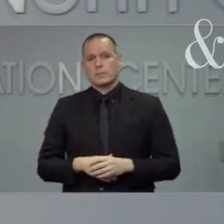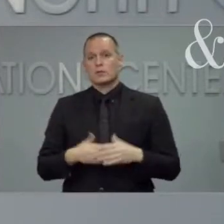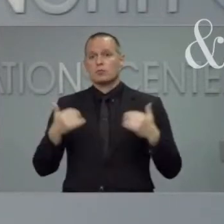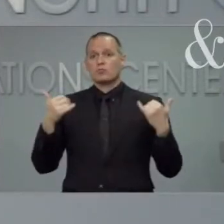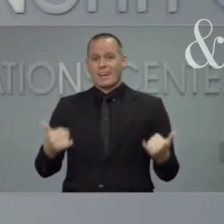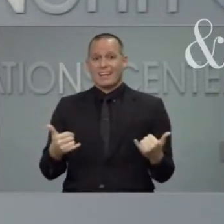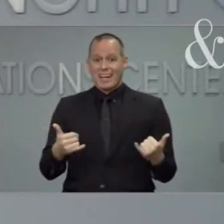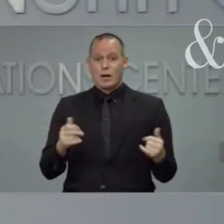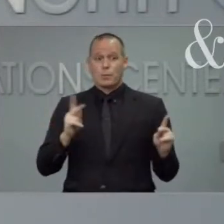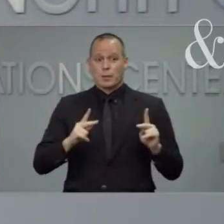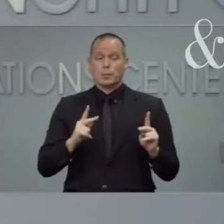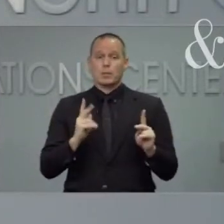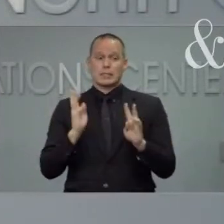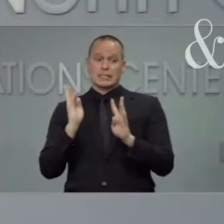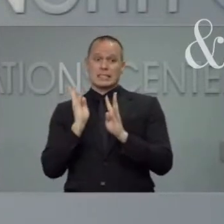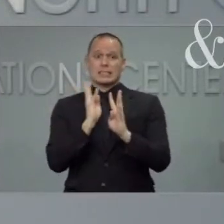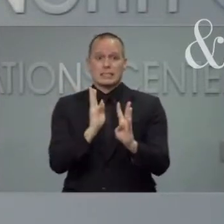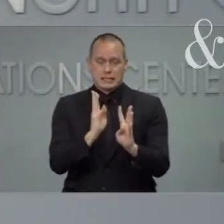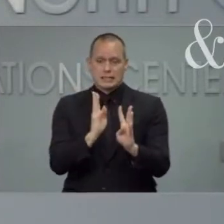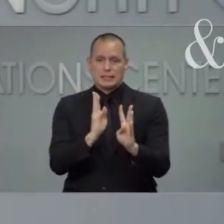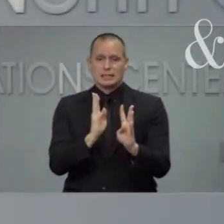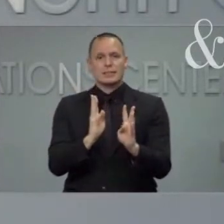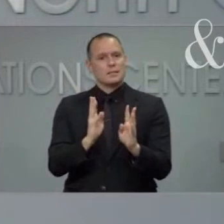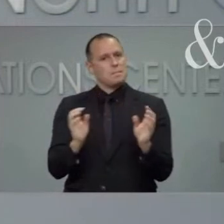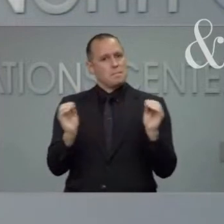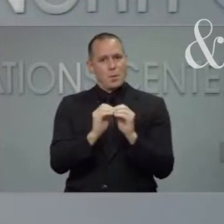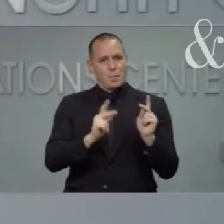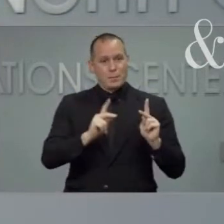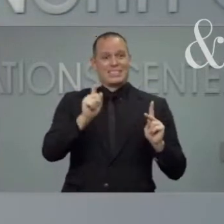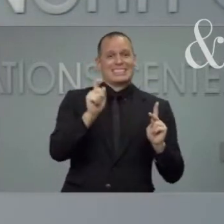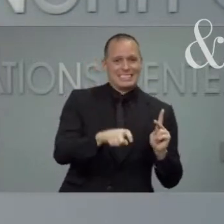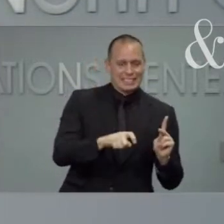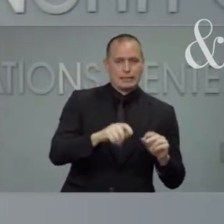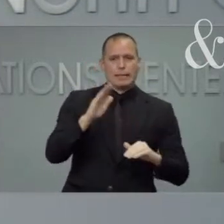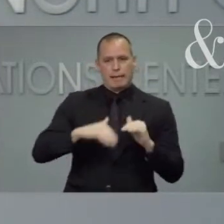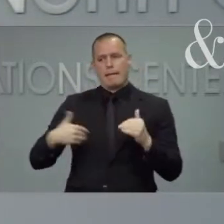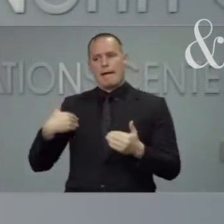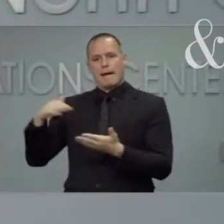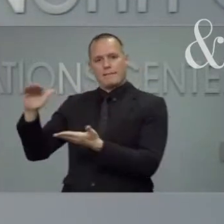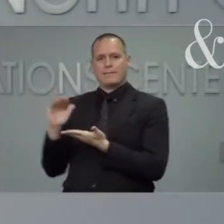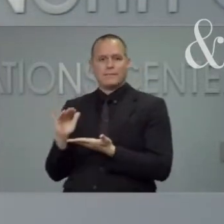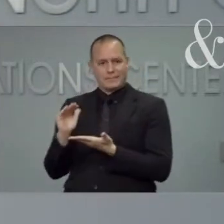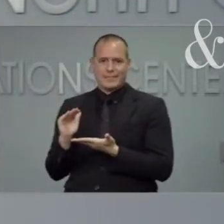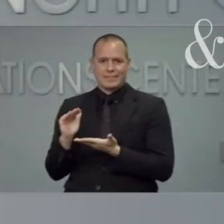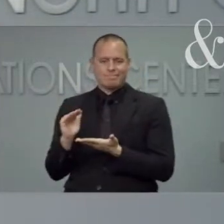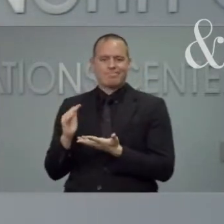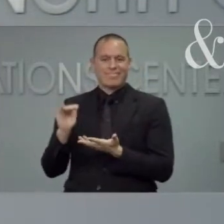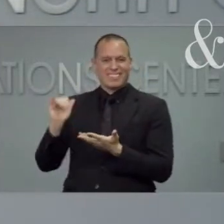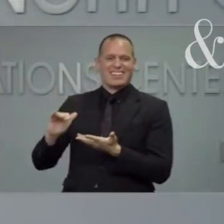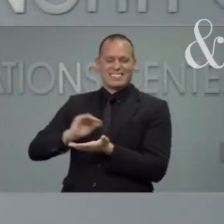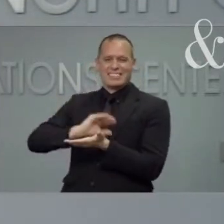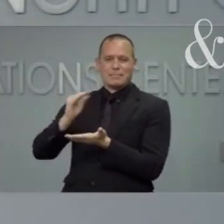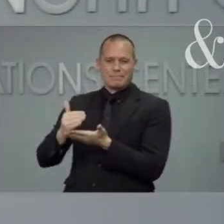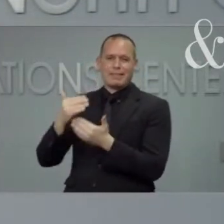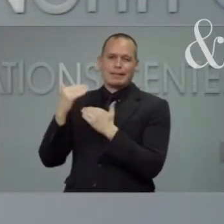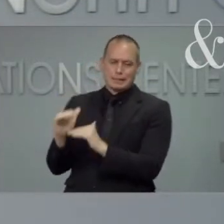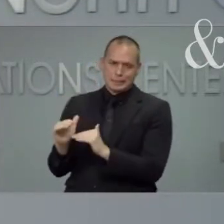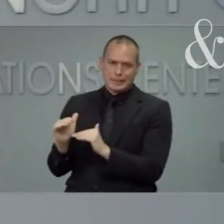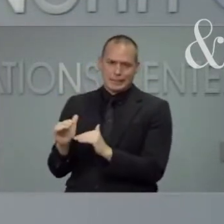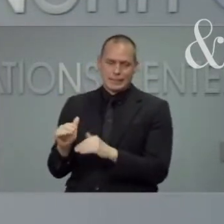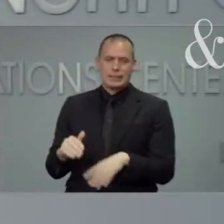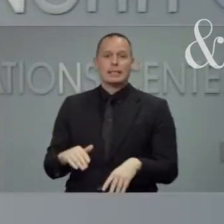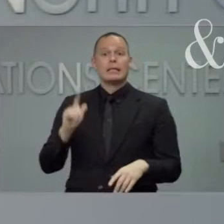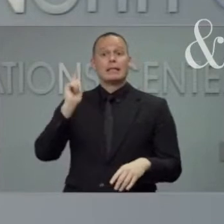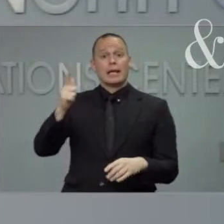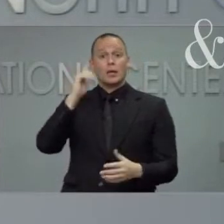and we have people who really want this vaccine, but at some point we will reach a time where we have more supply than demand, and